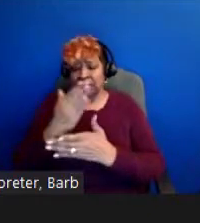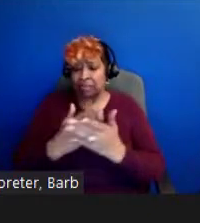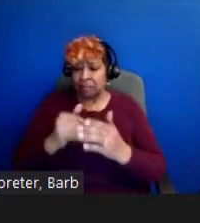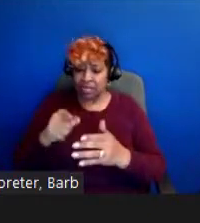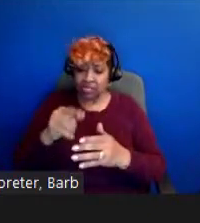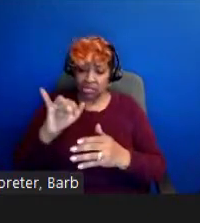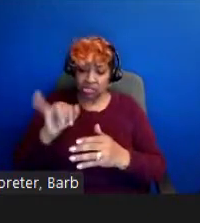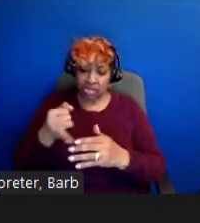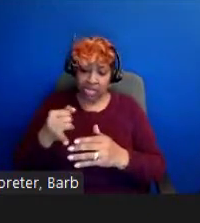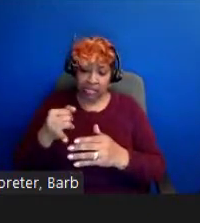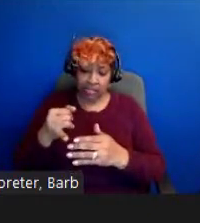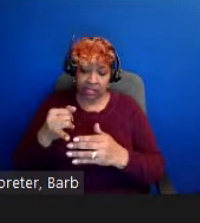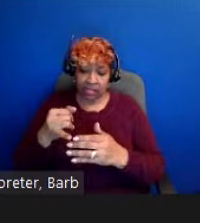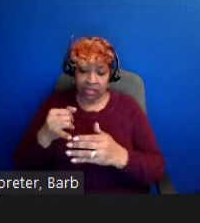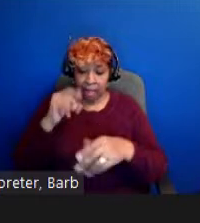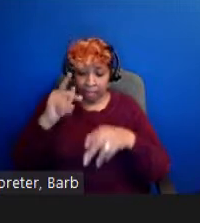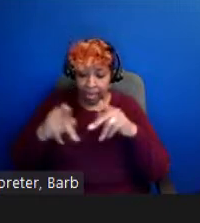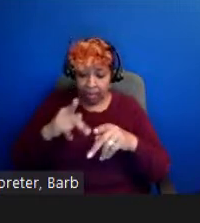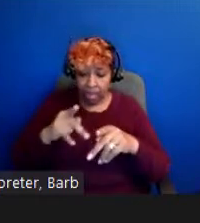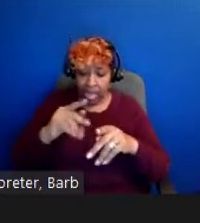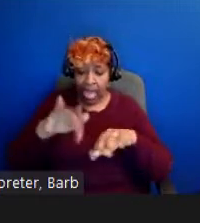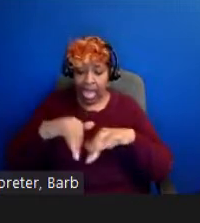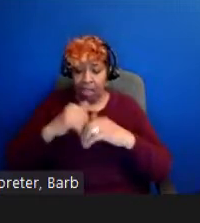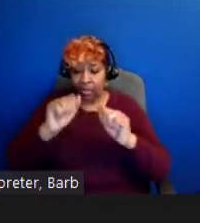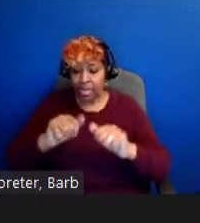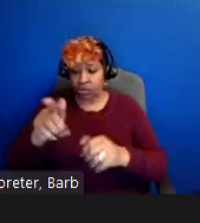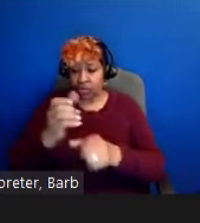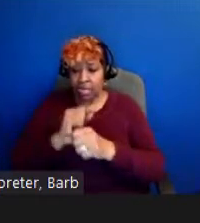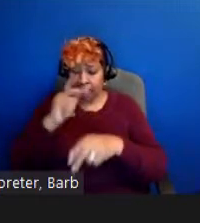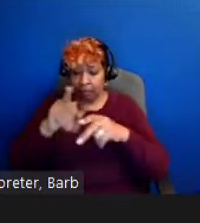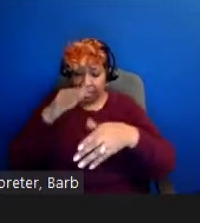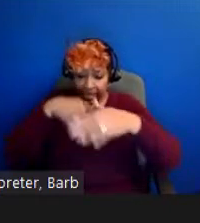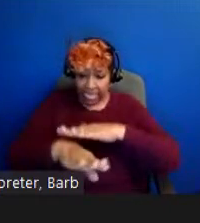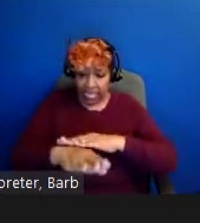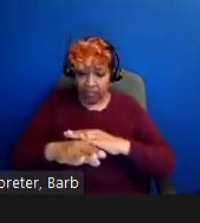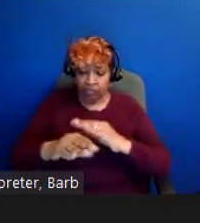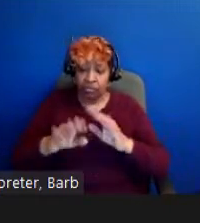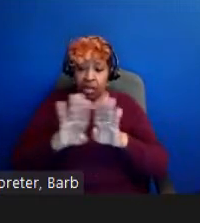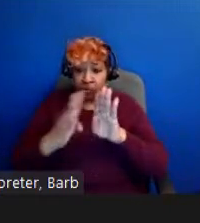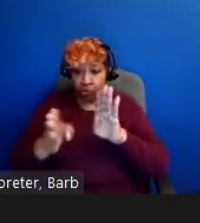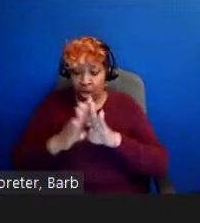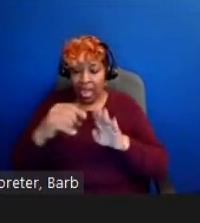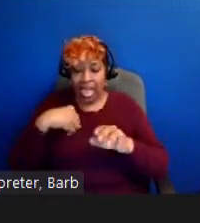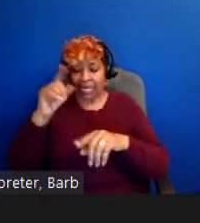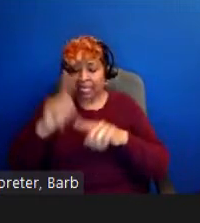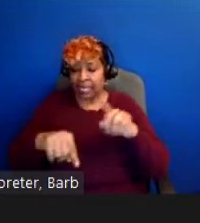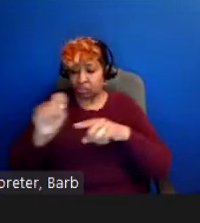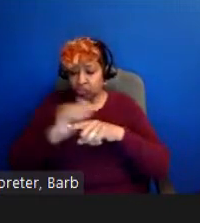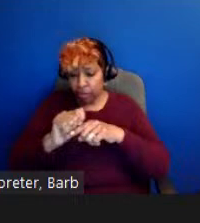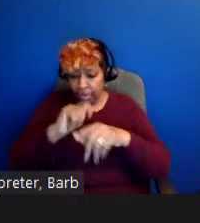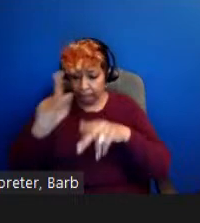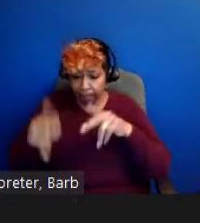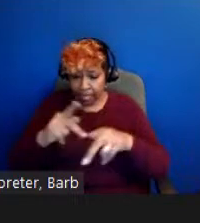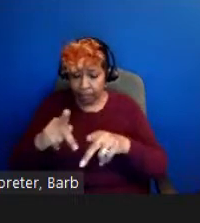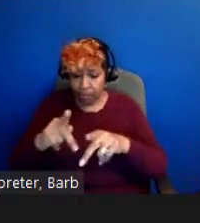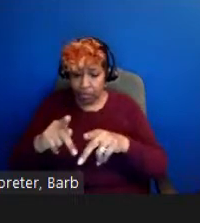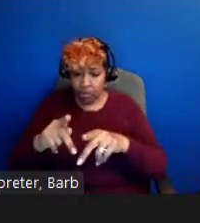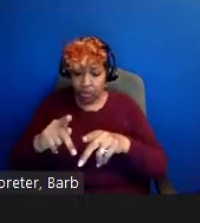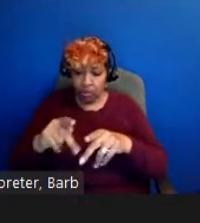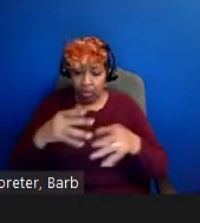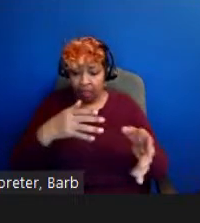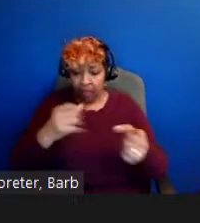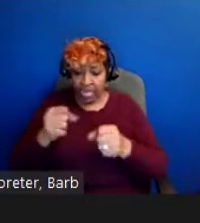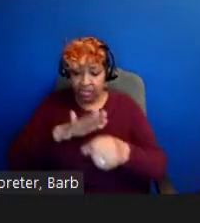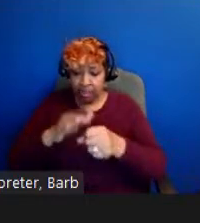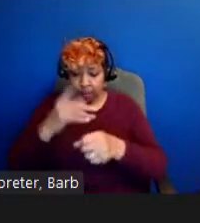people, right? Like, how do you get people in the door? I still can't train people probably faster because we have FTA requirements, right? We have safety requirements, all of